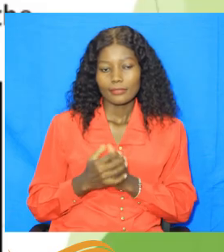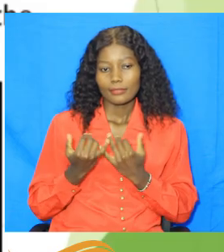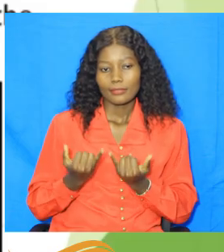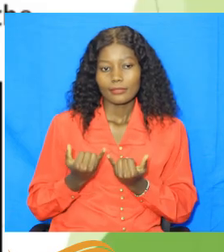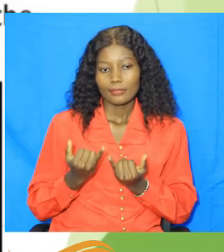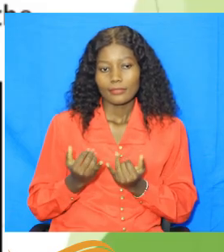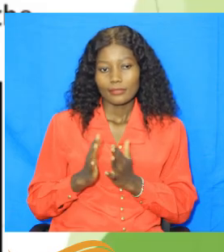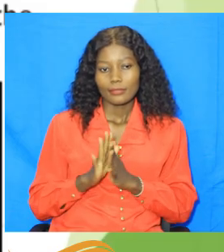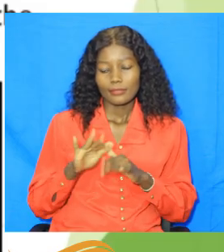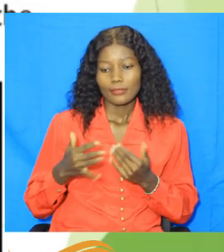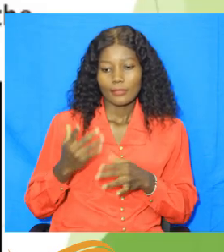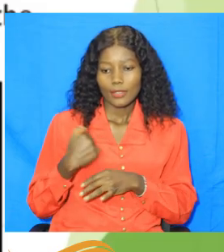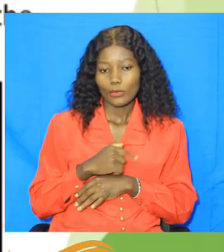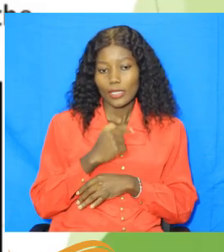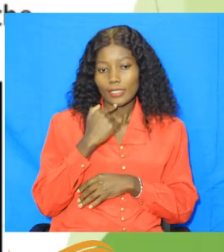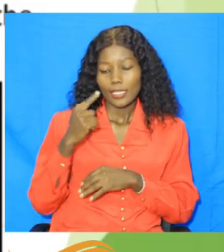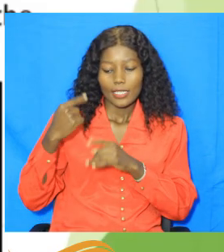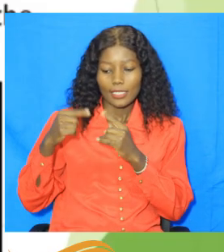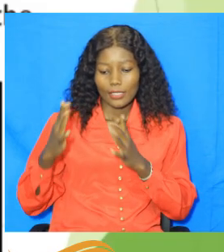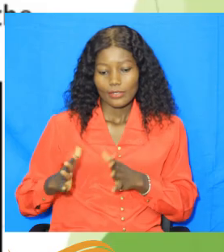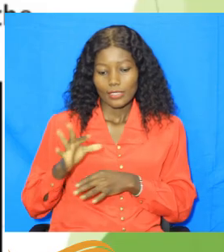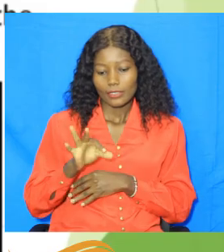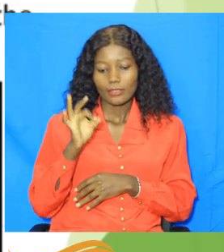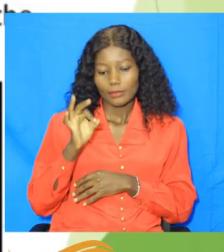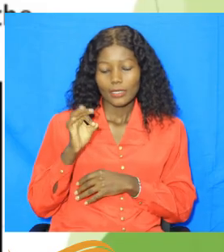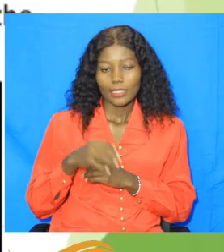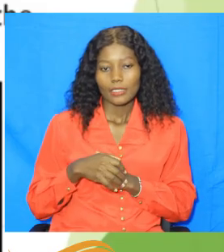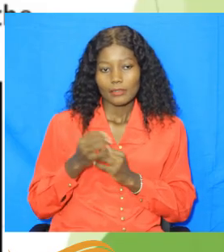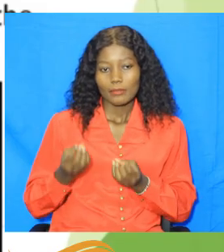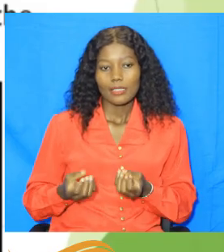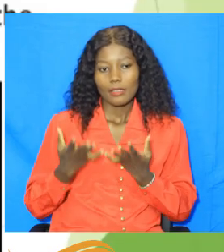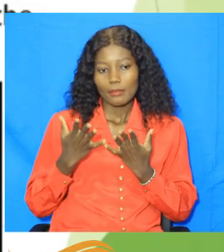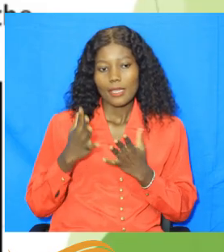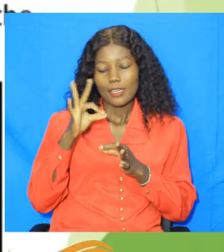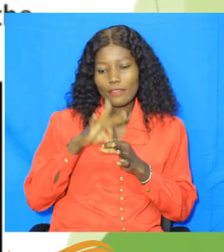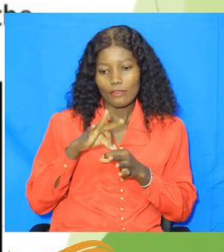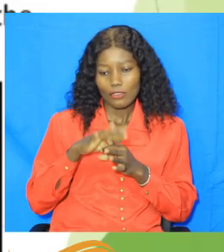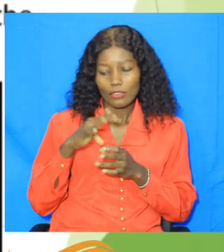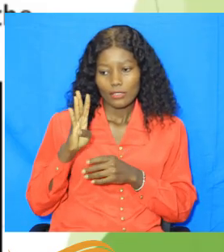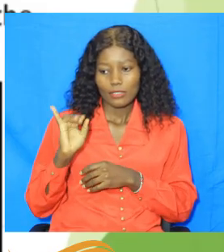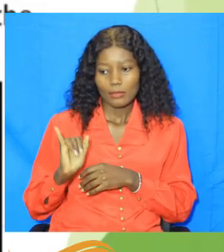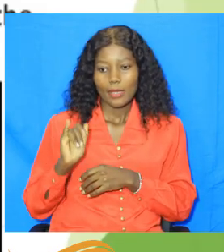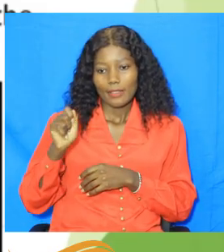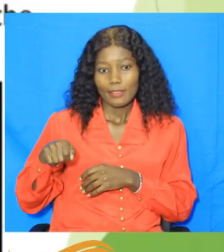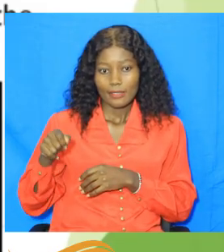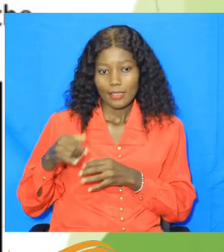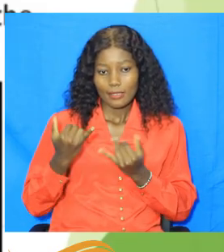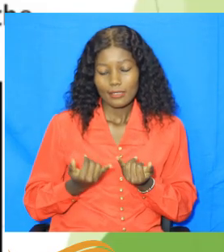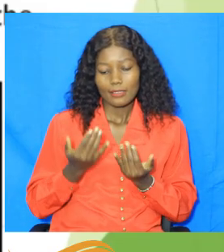So, as we had said, the winner is determined by the majority of the votes by the judges. So,